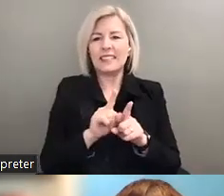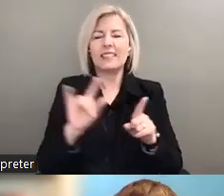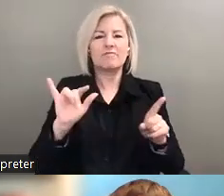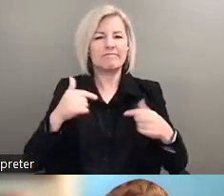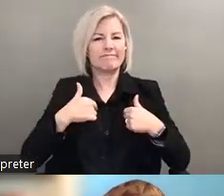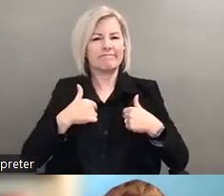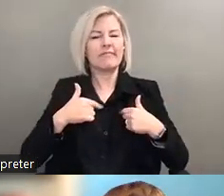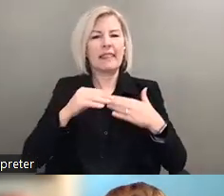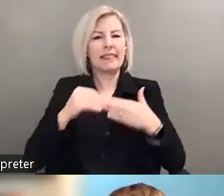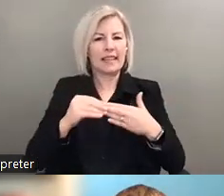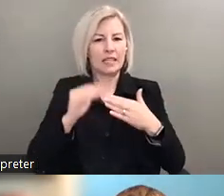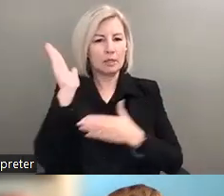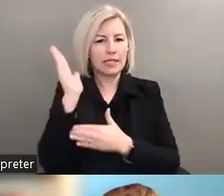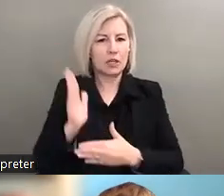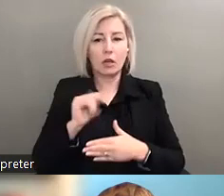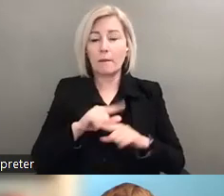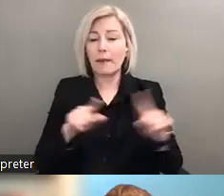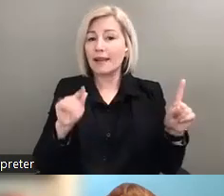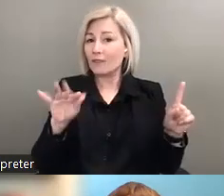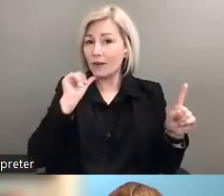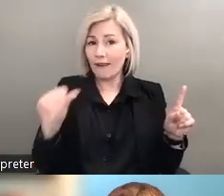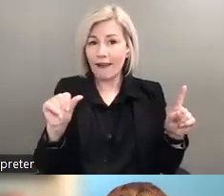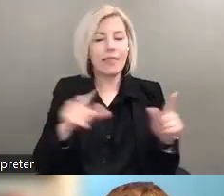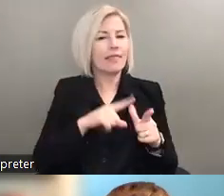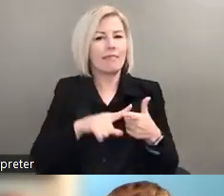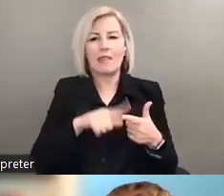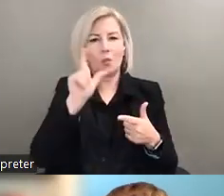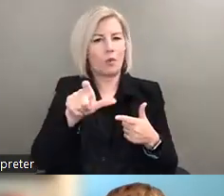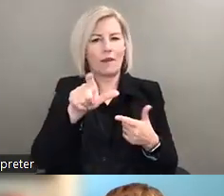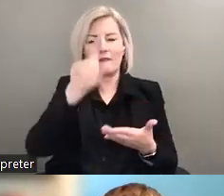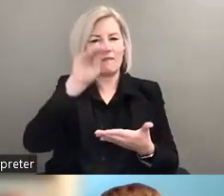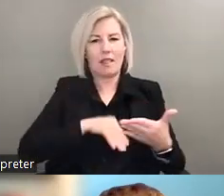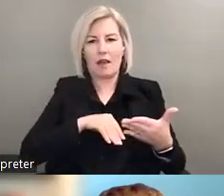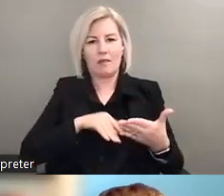presenter, but if you're not a lead presenter, then you won't have to fill out those tabs.